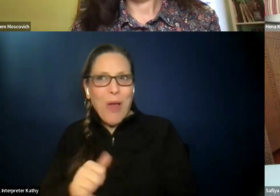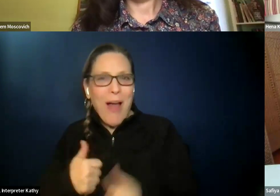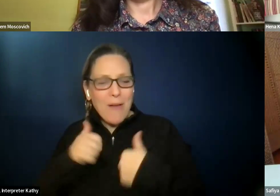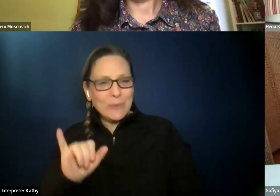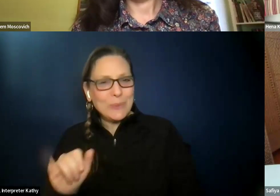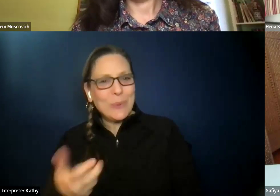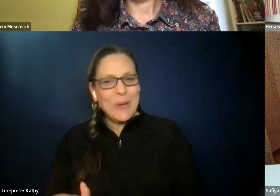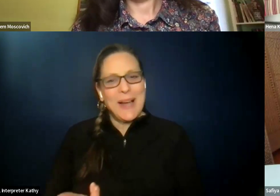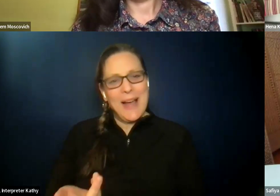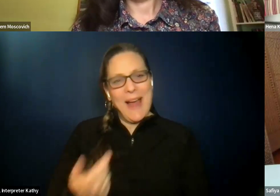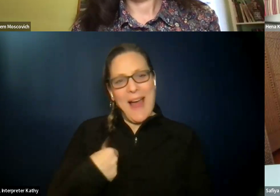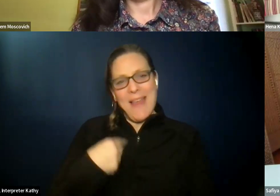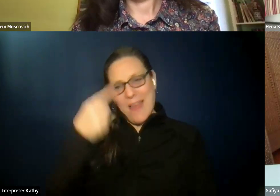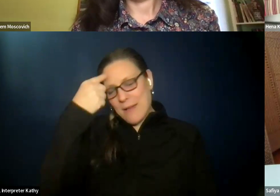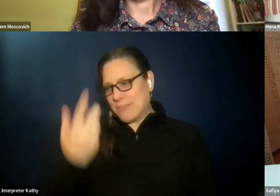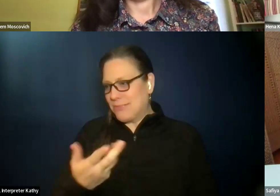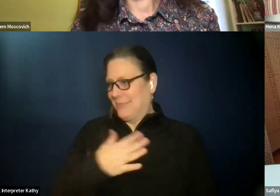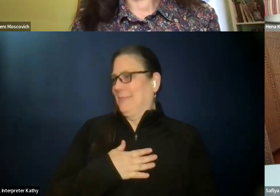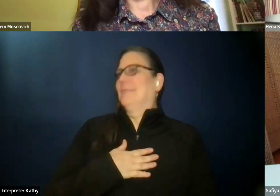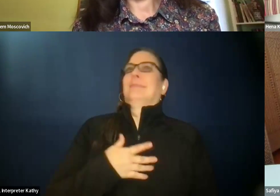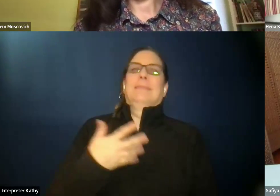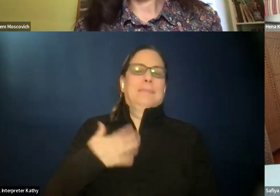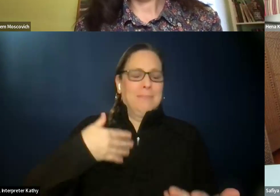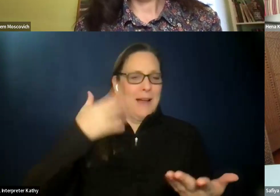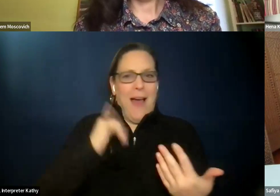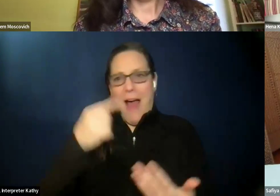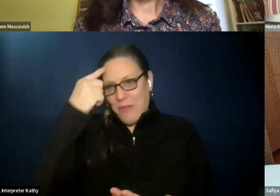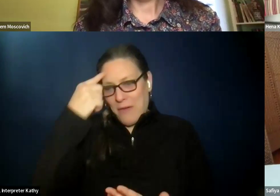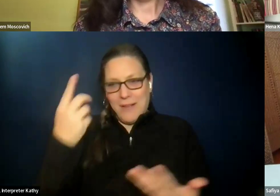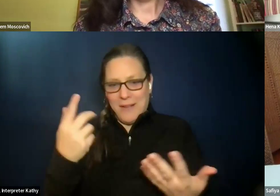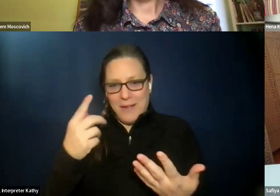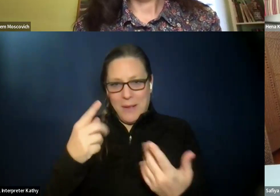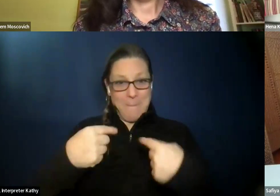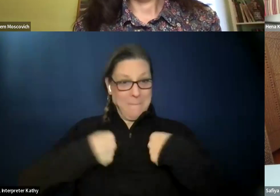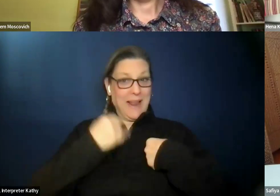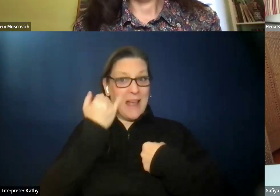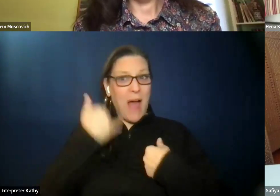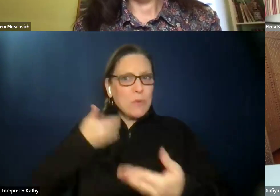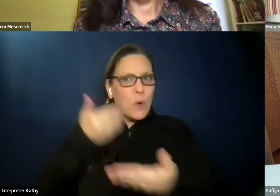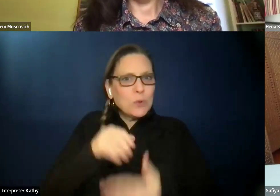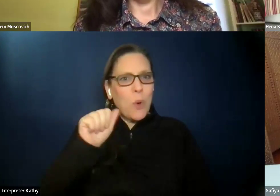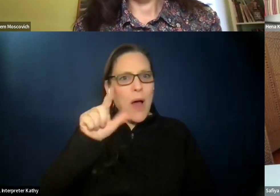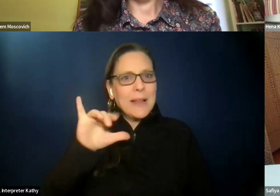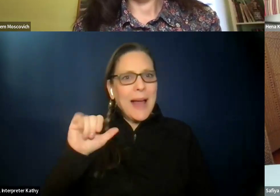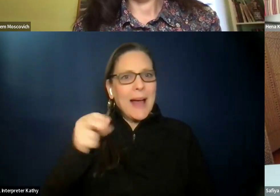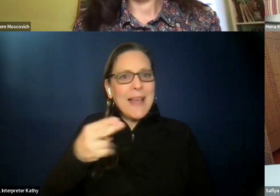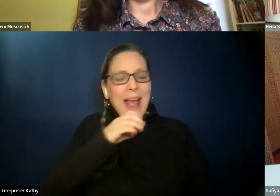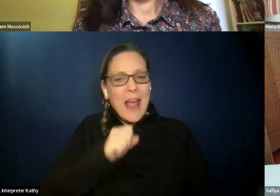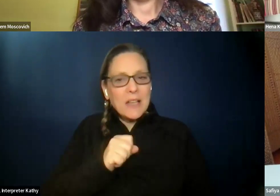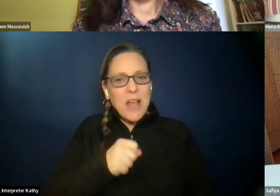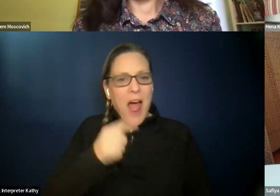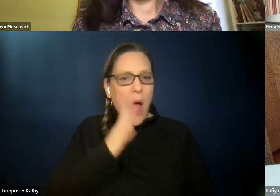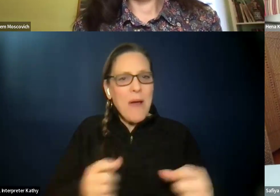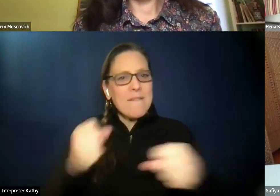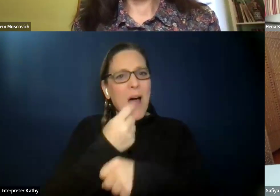And I just thought like, my God, I thought of the fact that when I was around Aaliyah's age, I also fought for